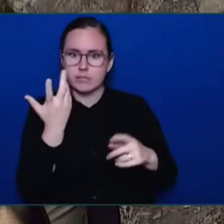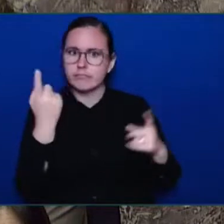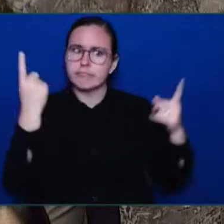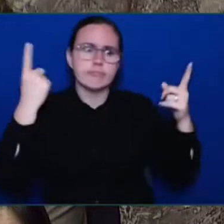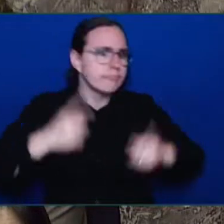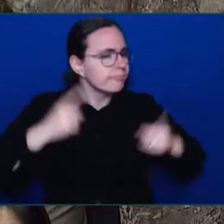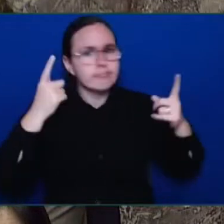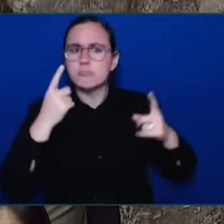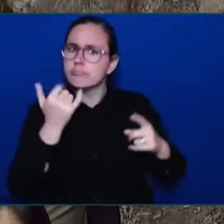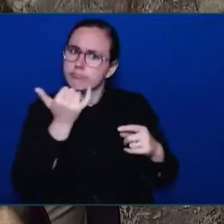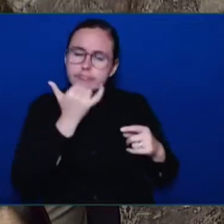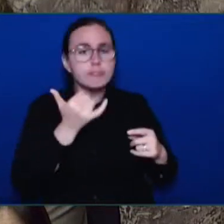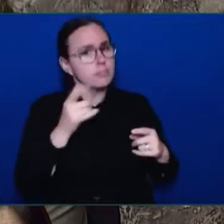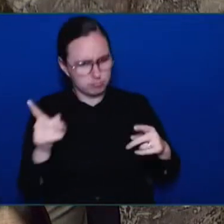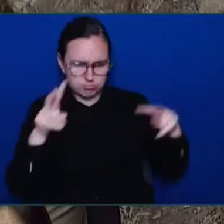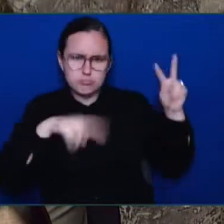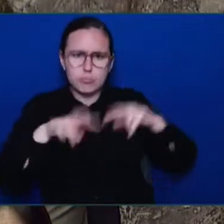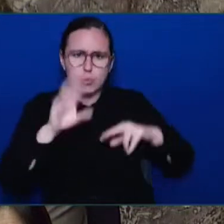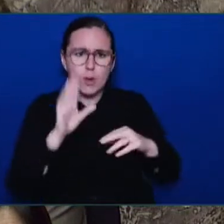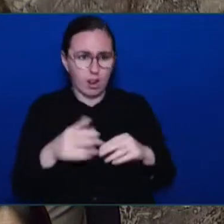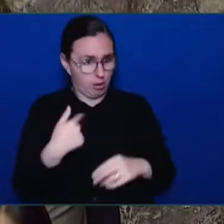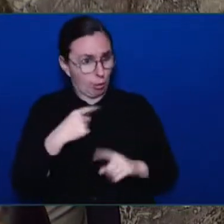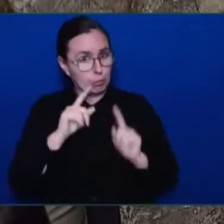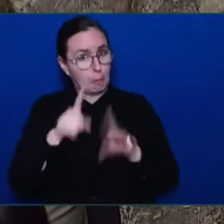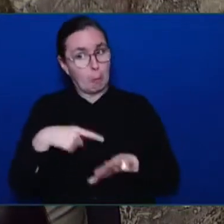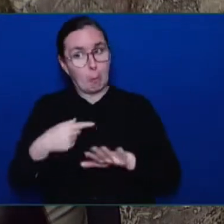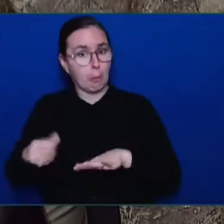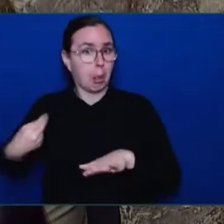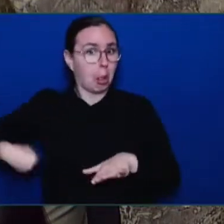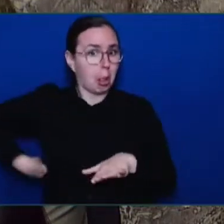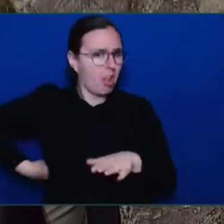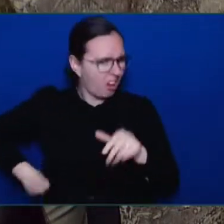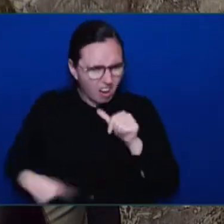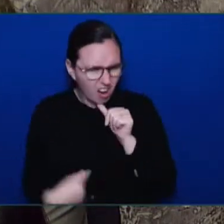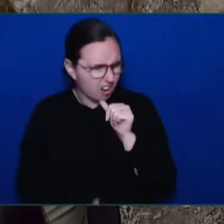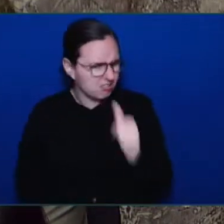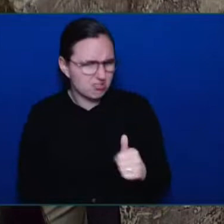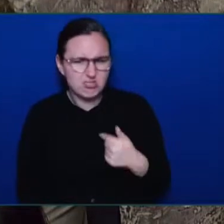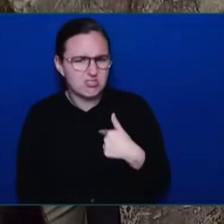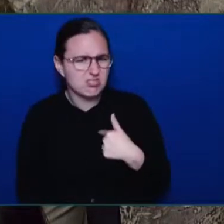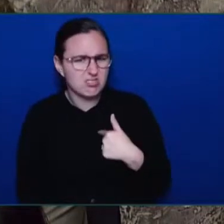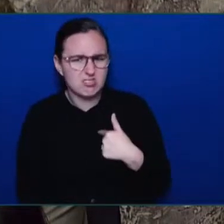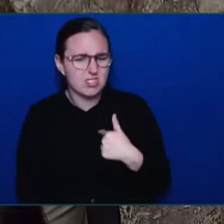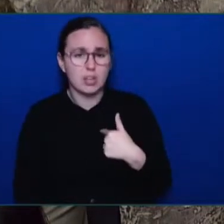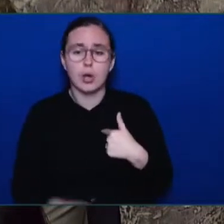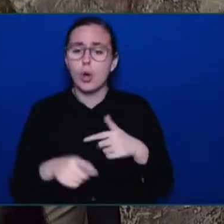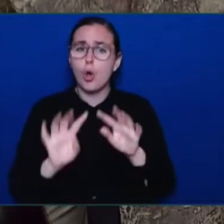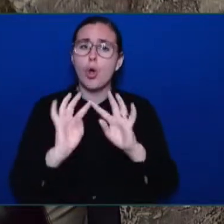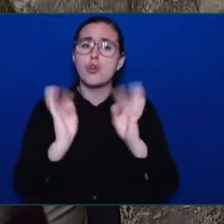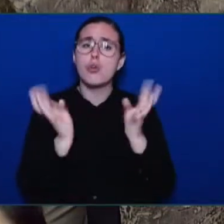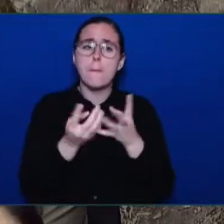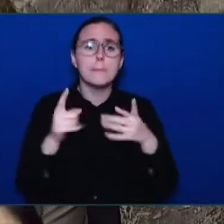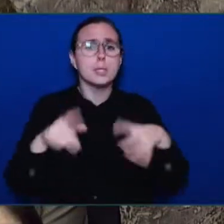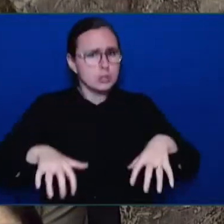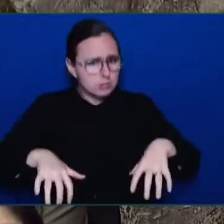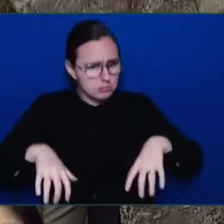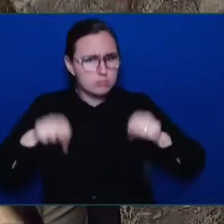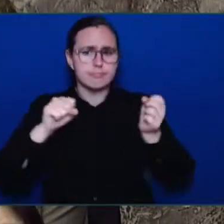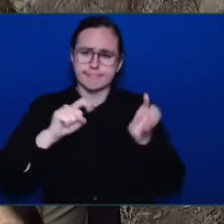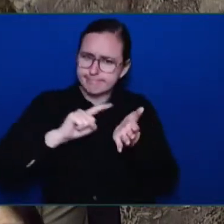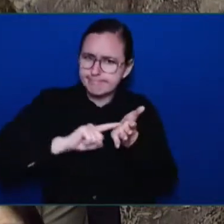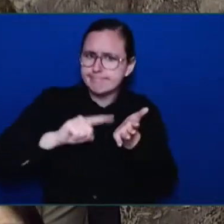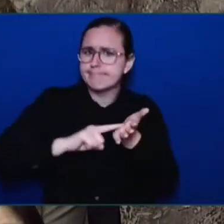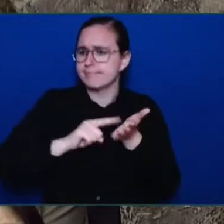Services Commission does reviews and then it takes action. That is their authority under the law, as the member surely well knows by